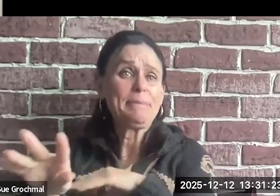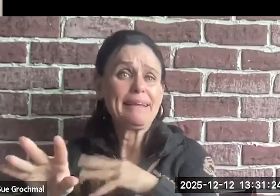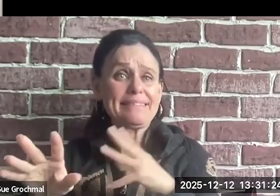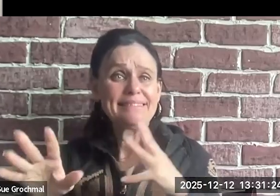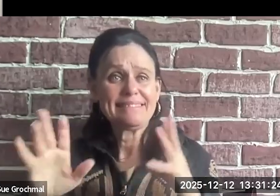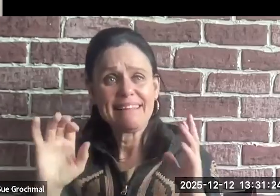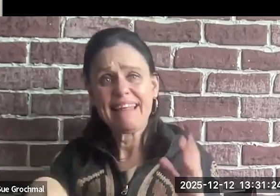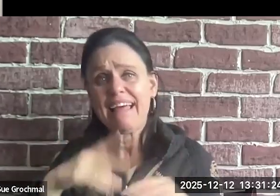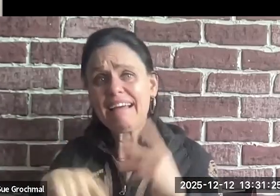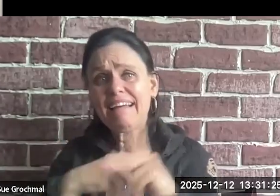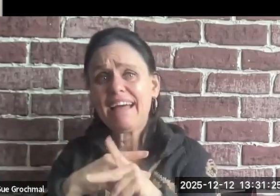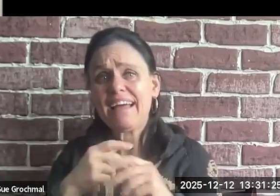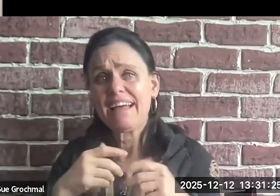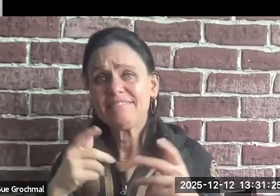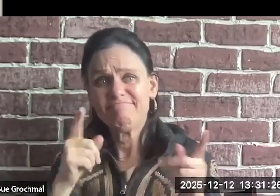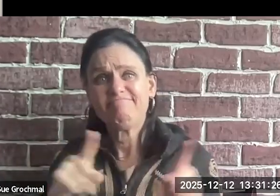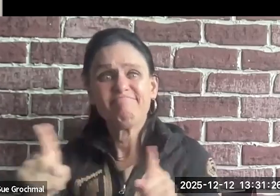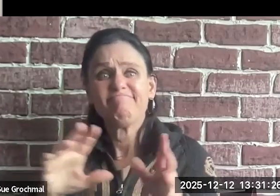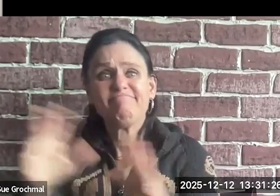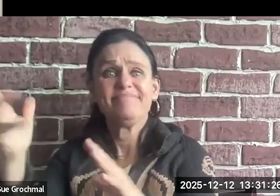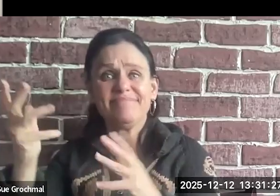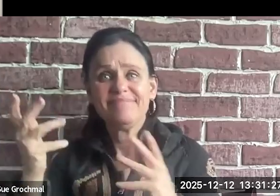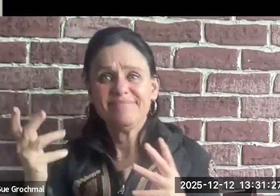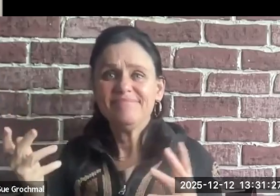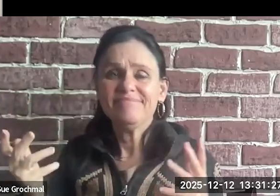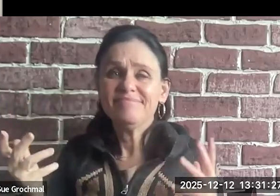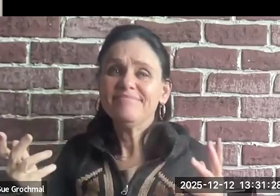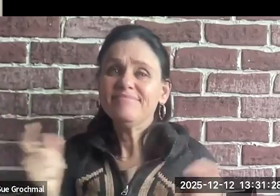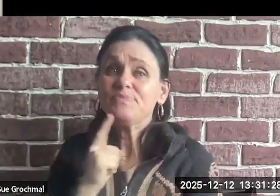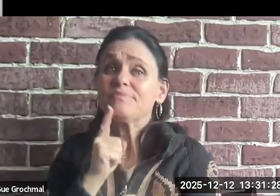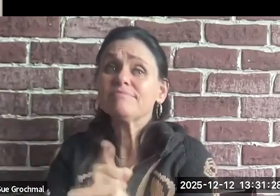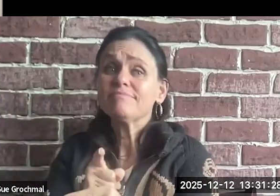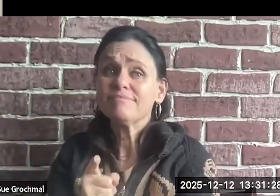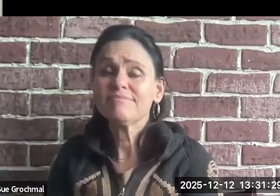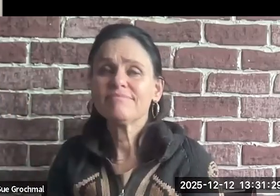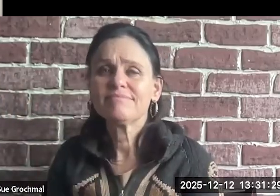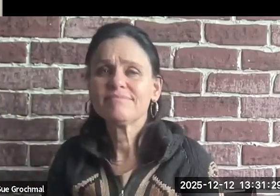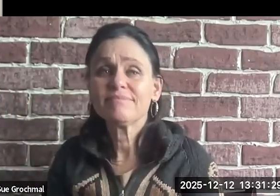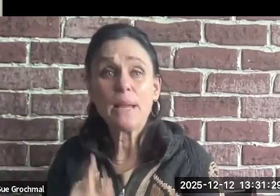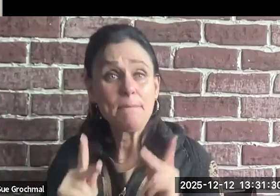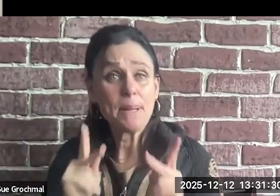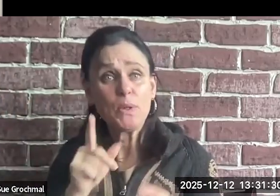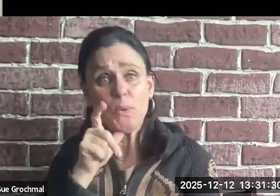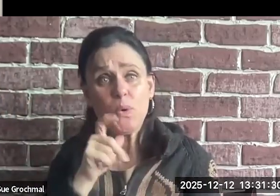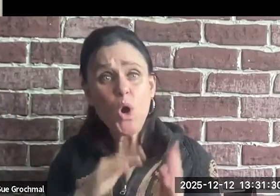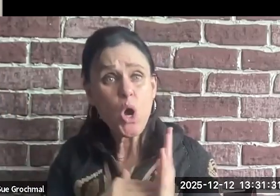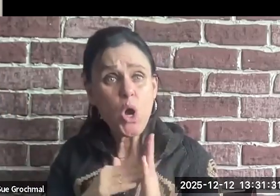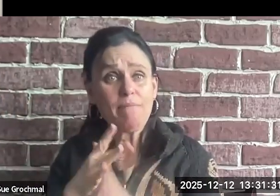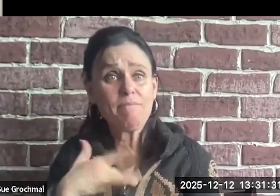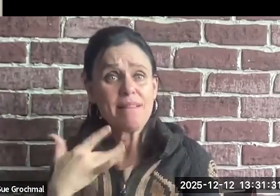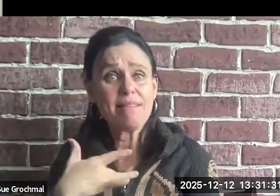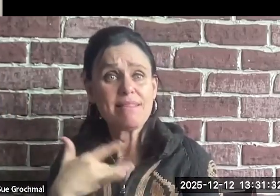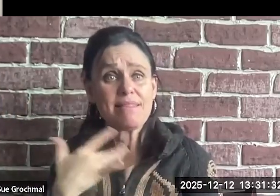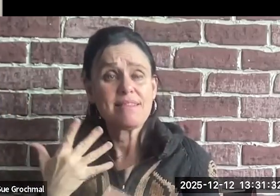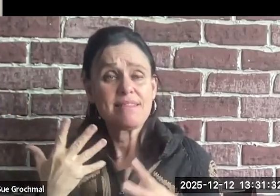in these types of events. And the people, you know, who are often feeling the